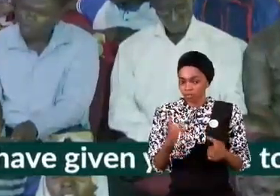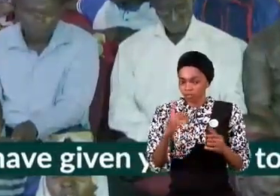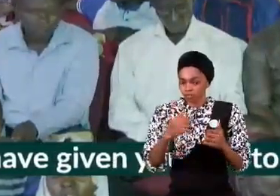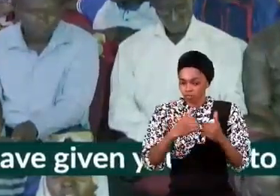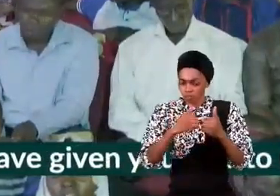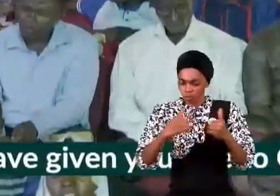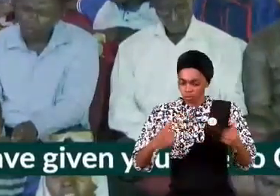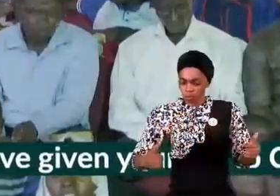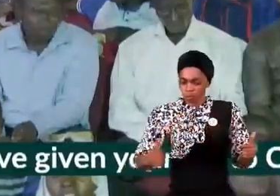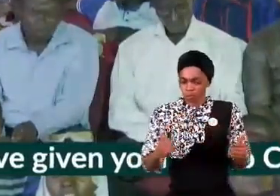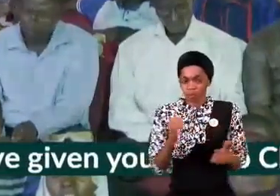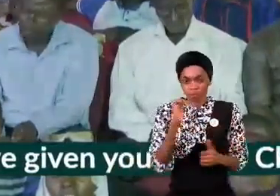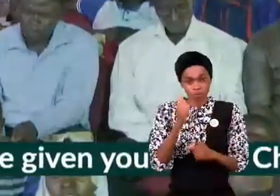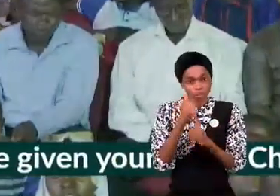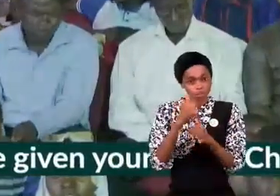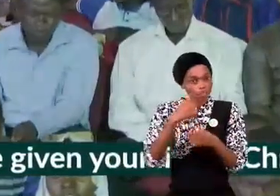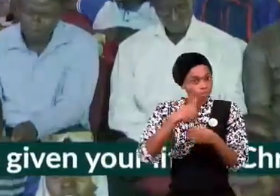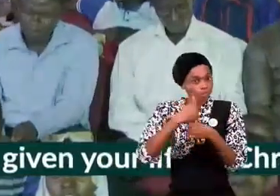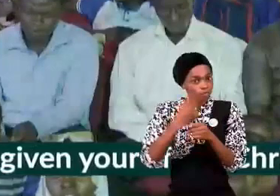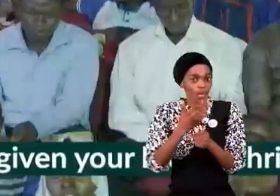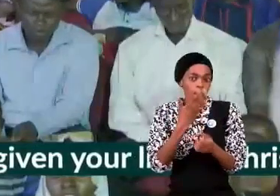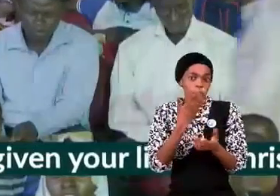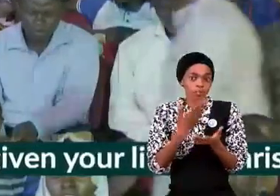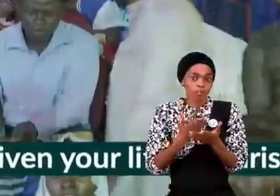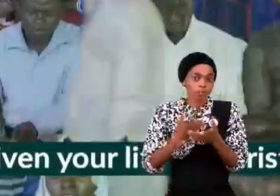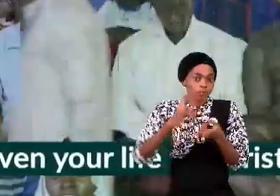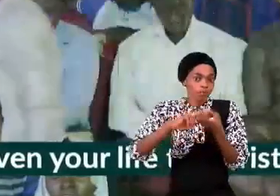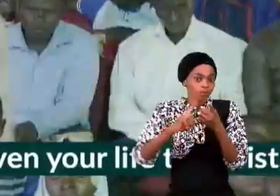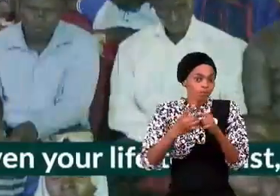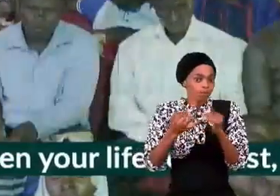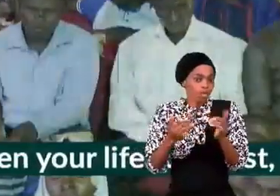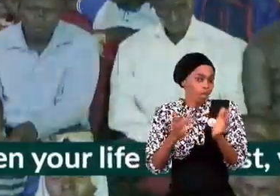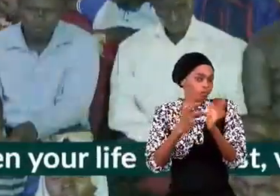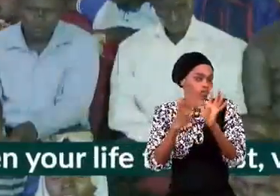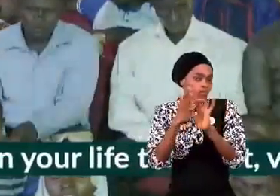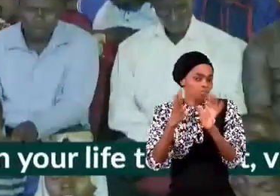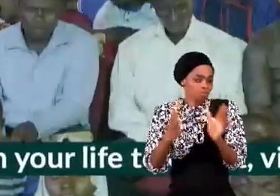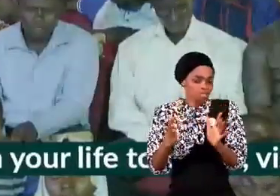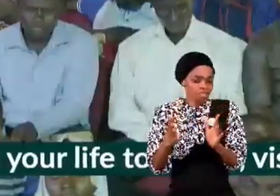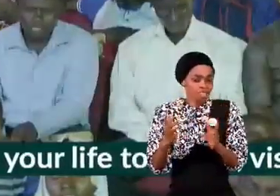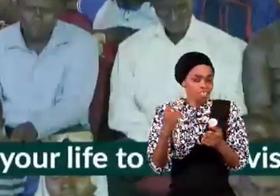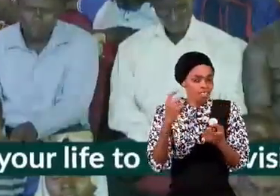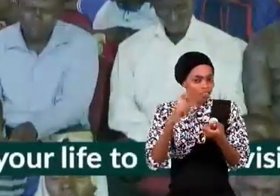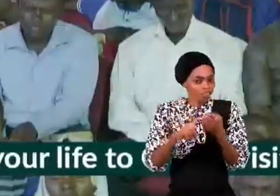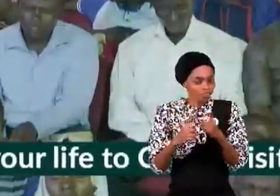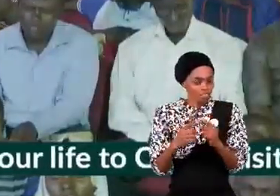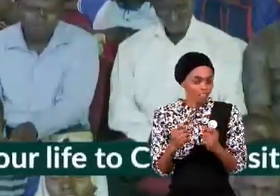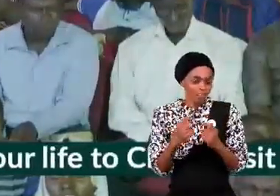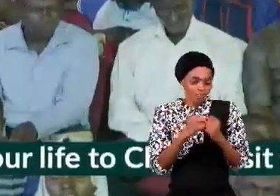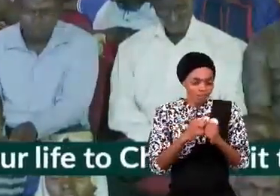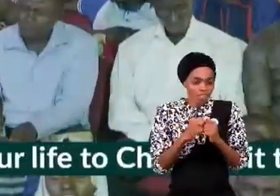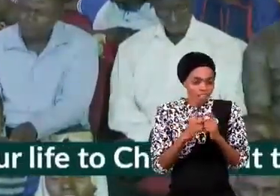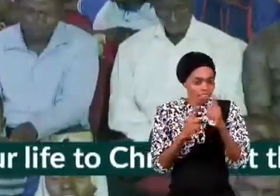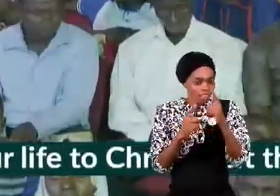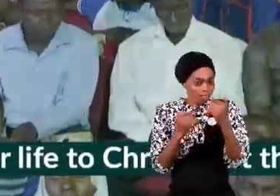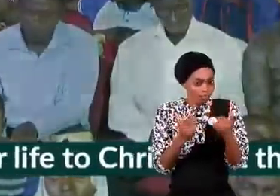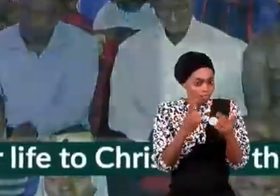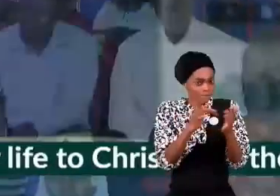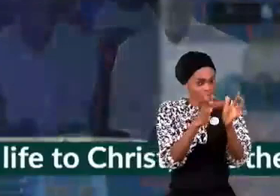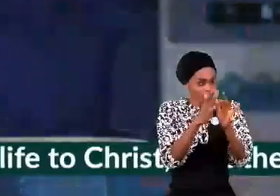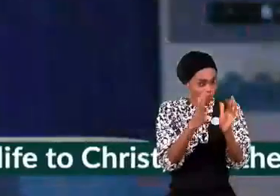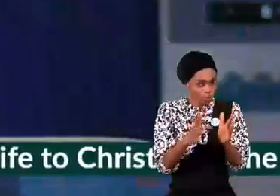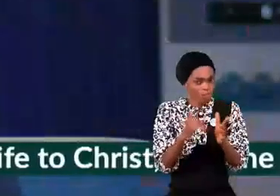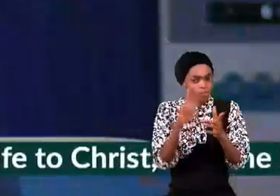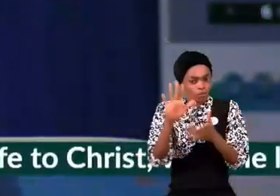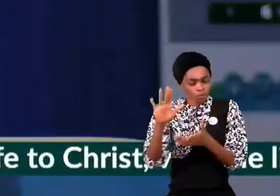hurry up, even though we should write it clearly, get the details, so that we'll be able